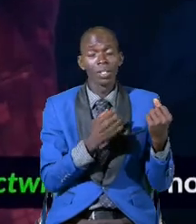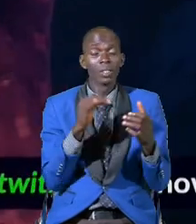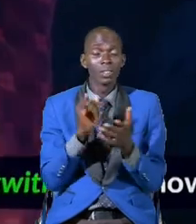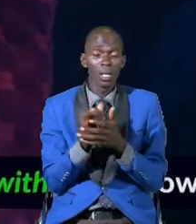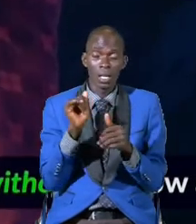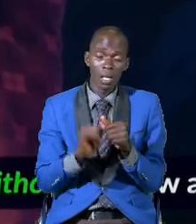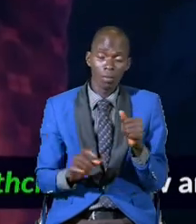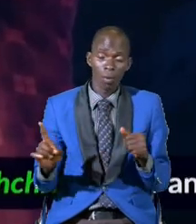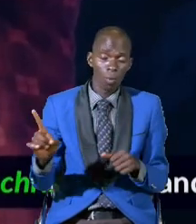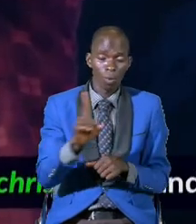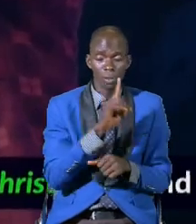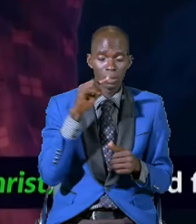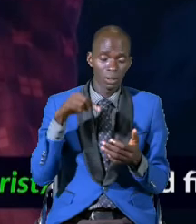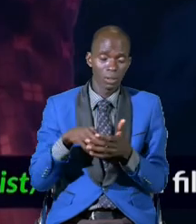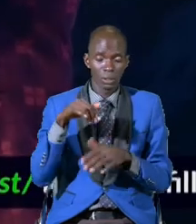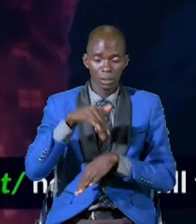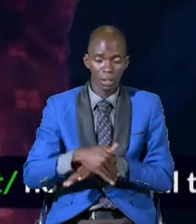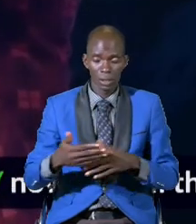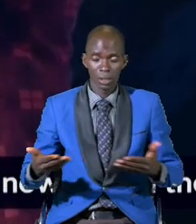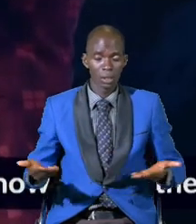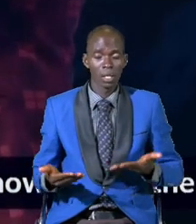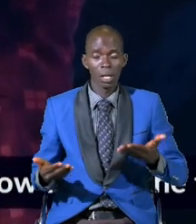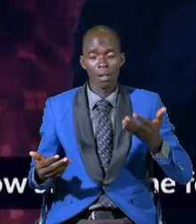tonight, here, there,